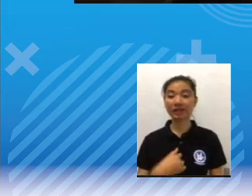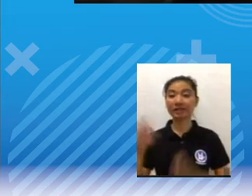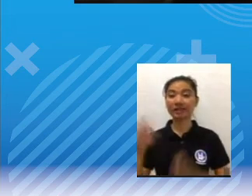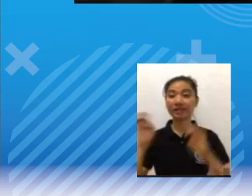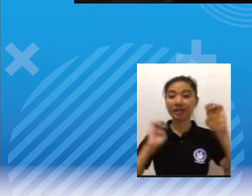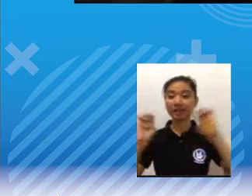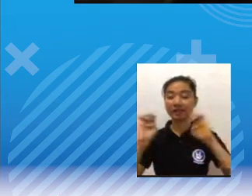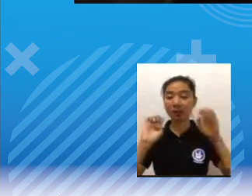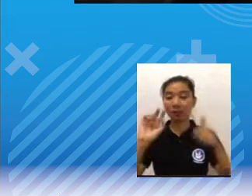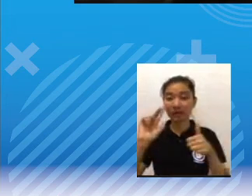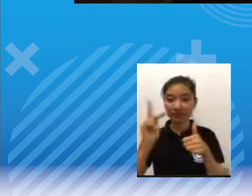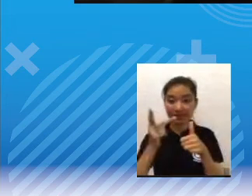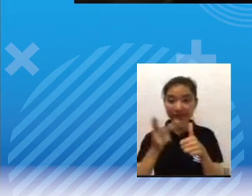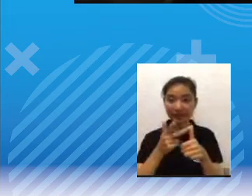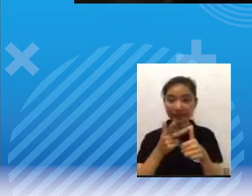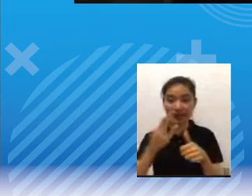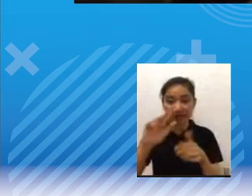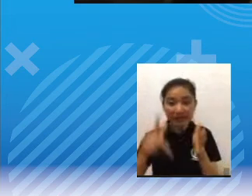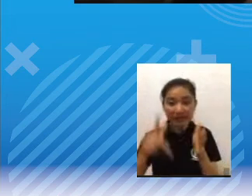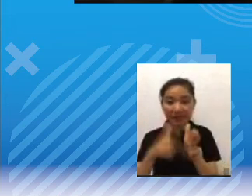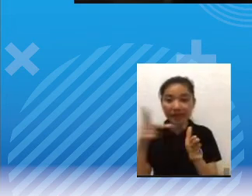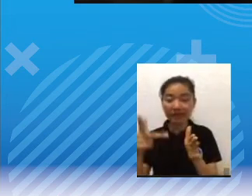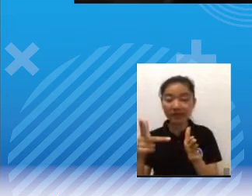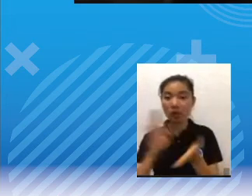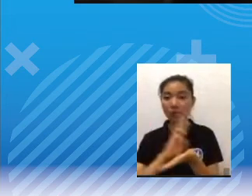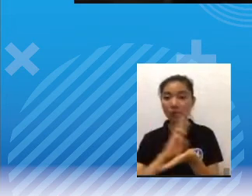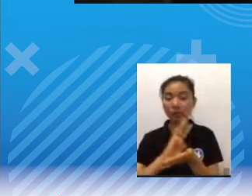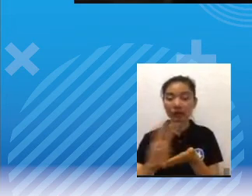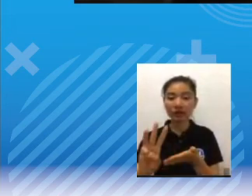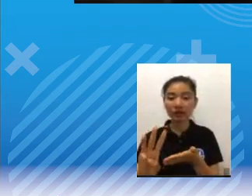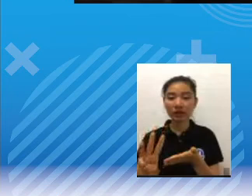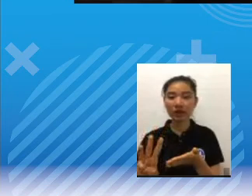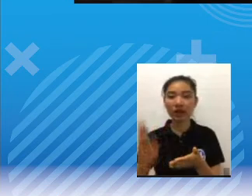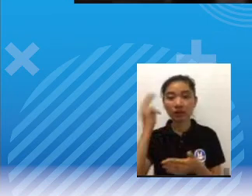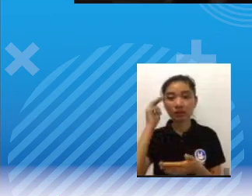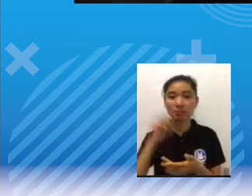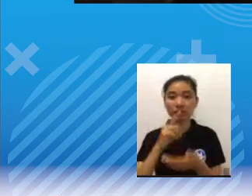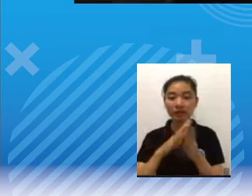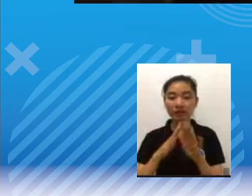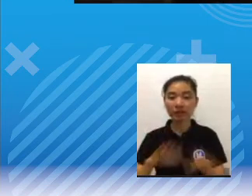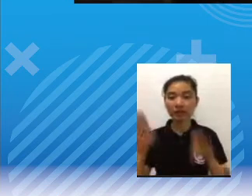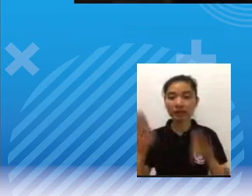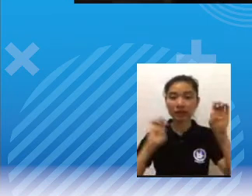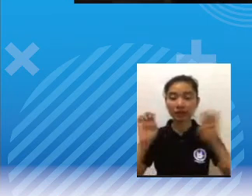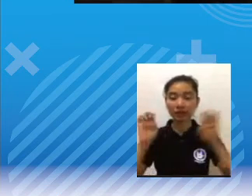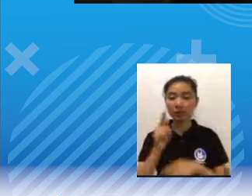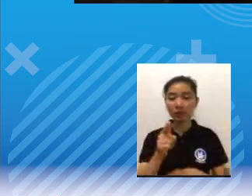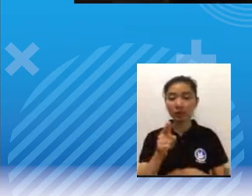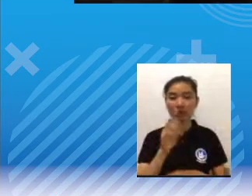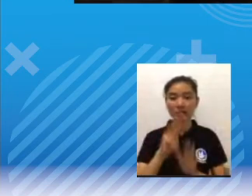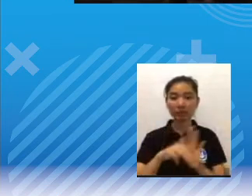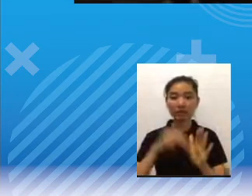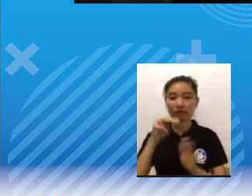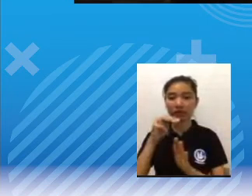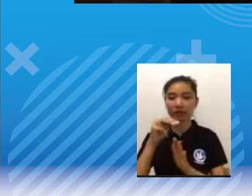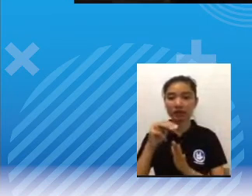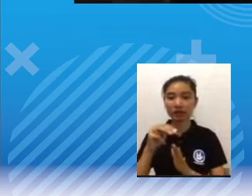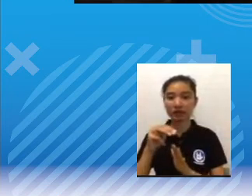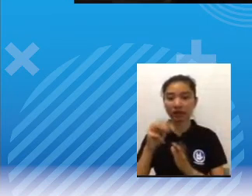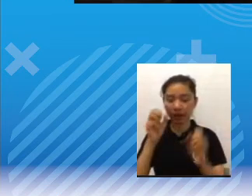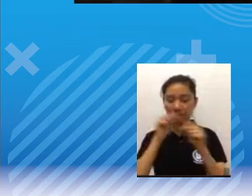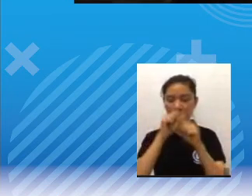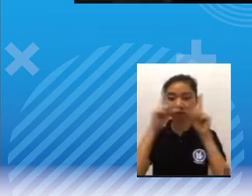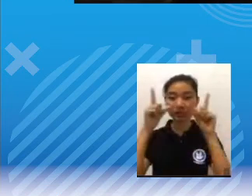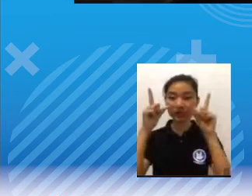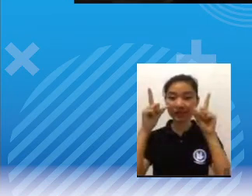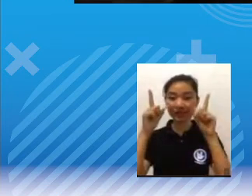do meditation, mindfulness meditation, 20 minutes every day, soon as I wake up. And as much as possible,